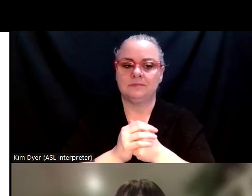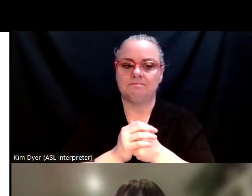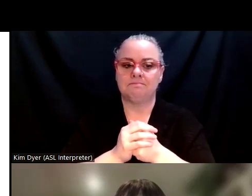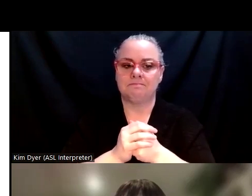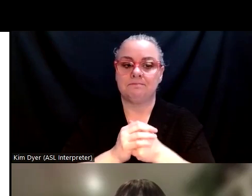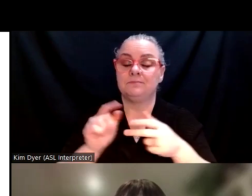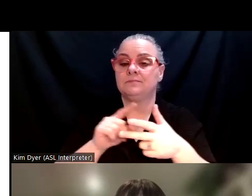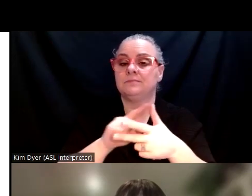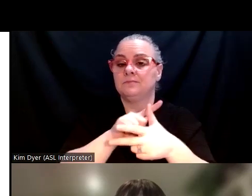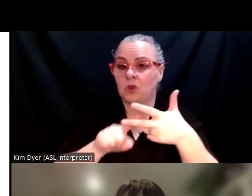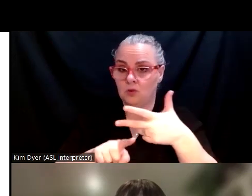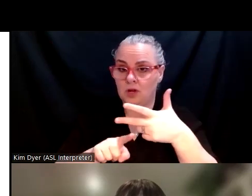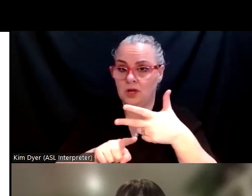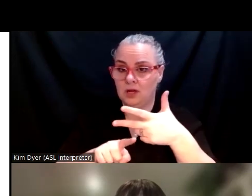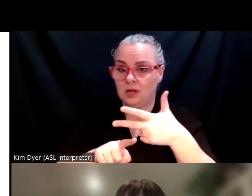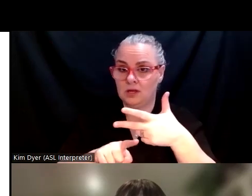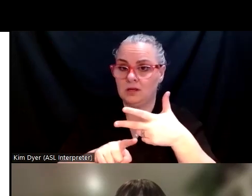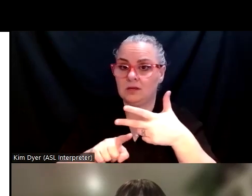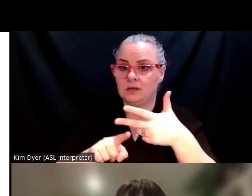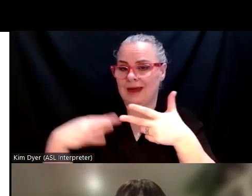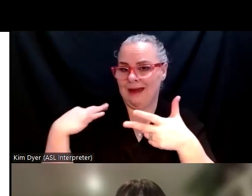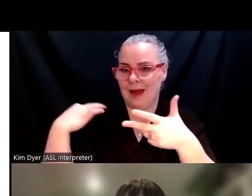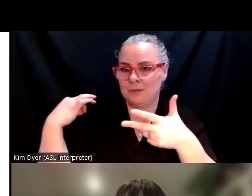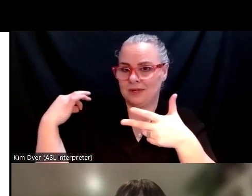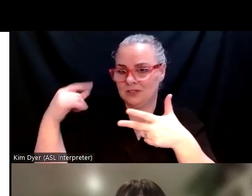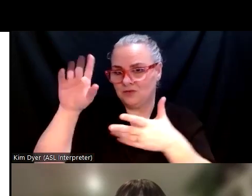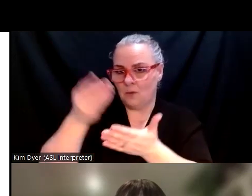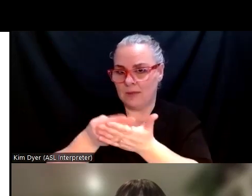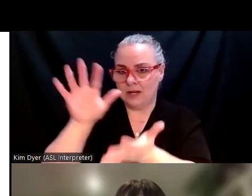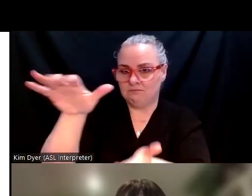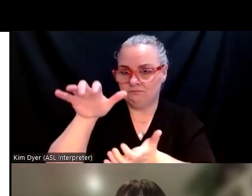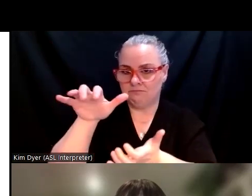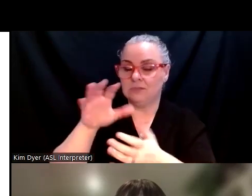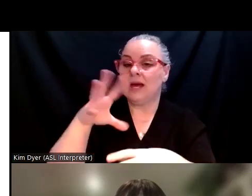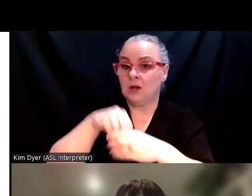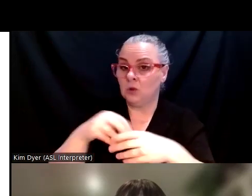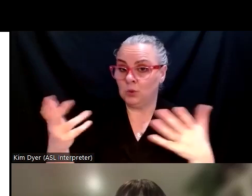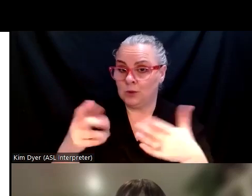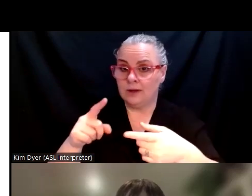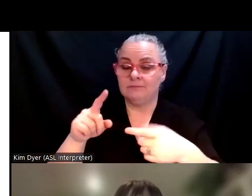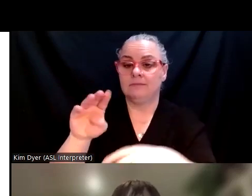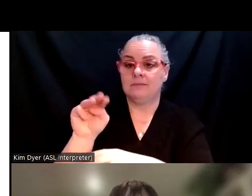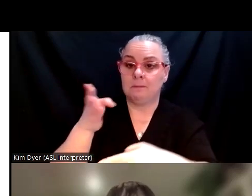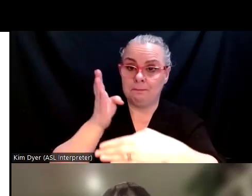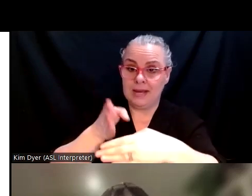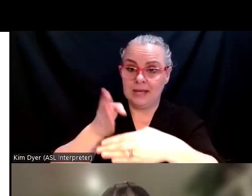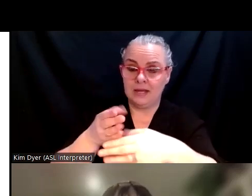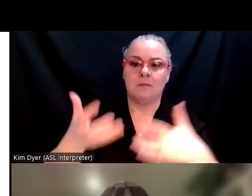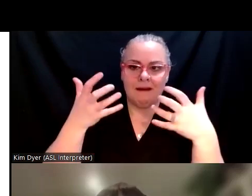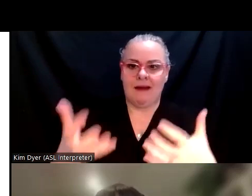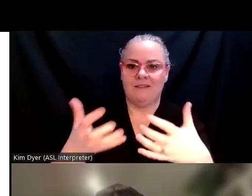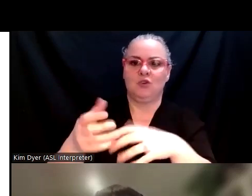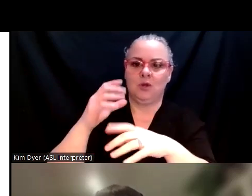The three measures that we're planning to put in applications for funding include medium and heavy duty